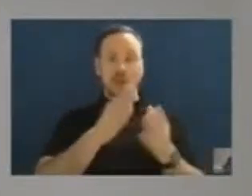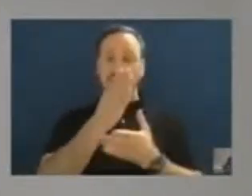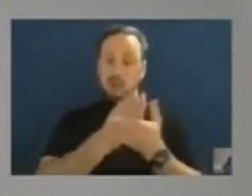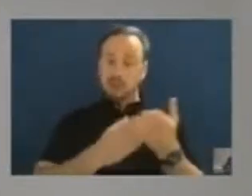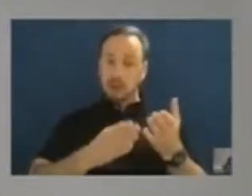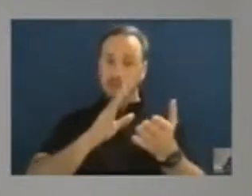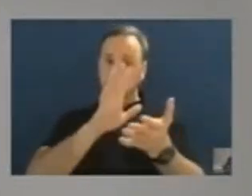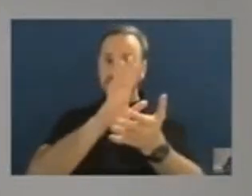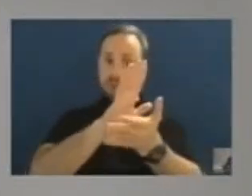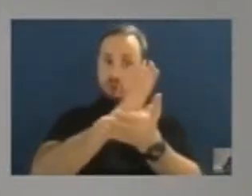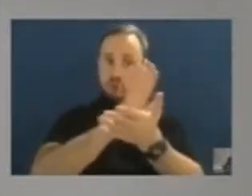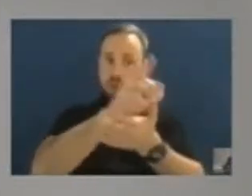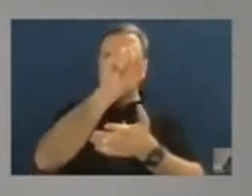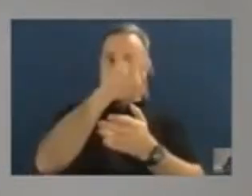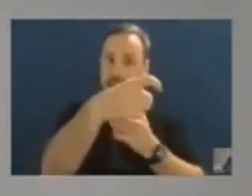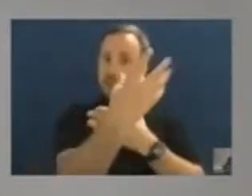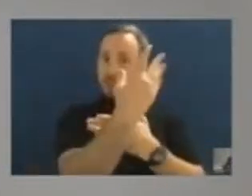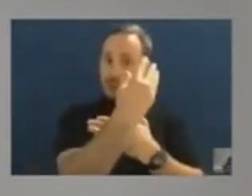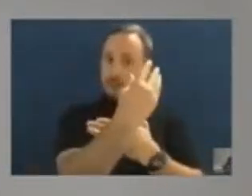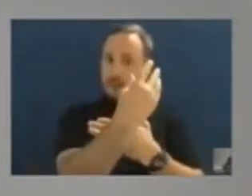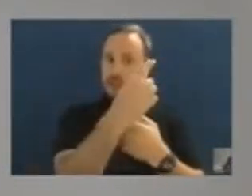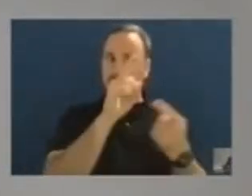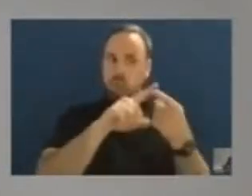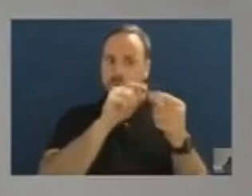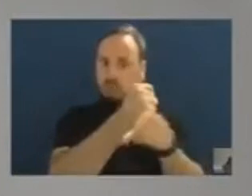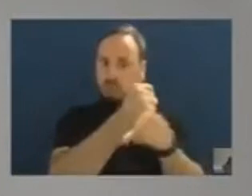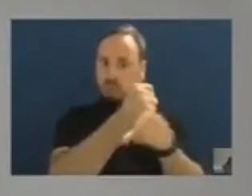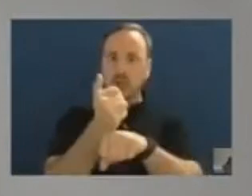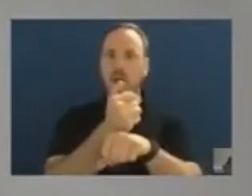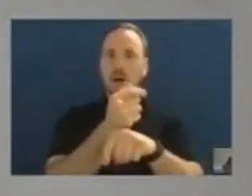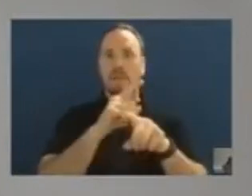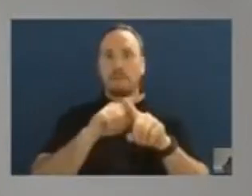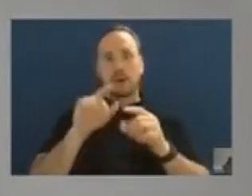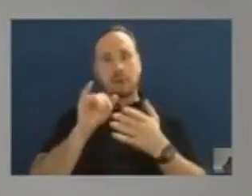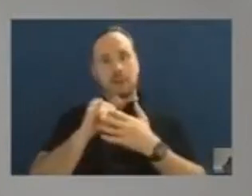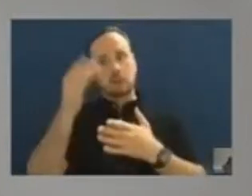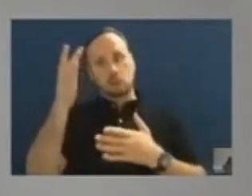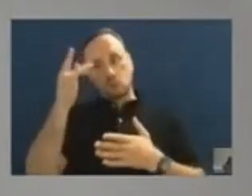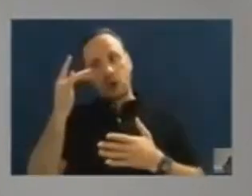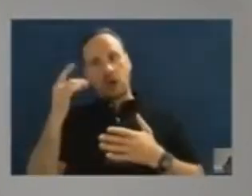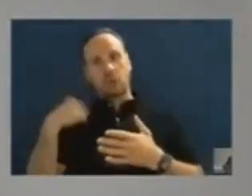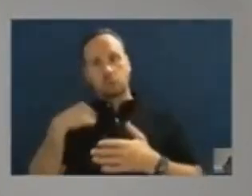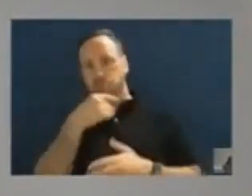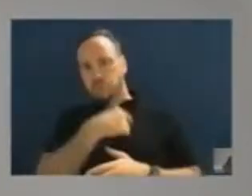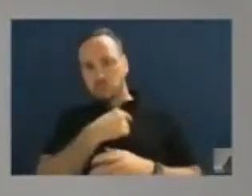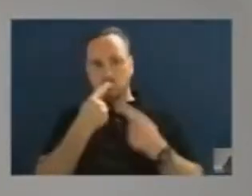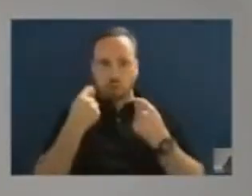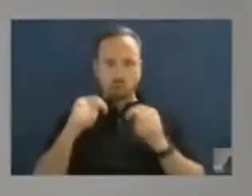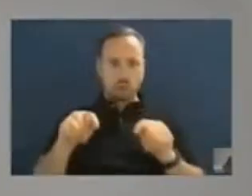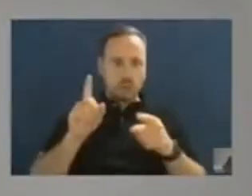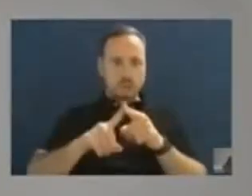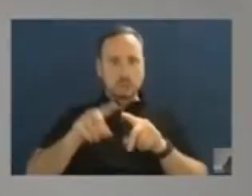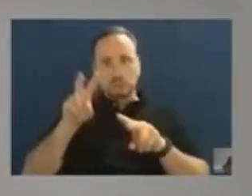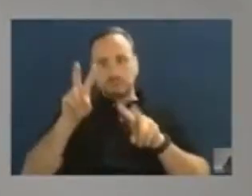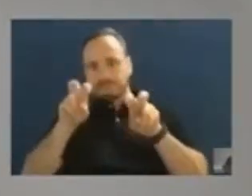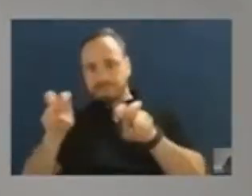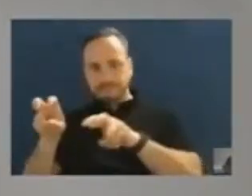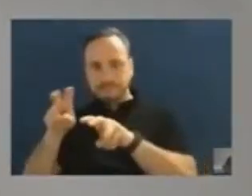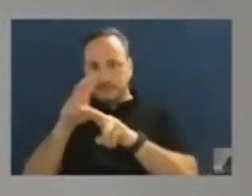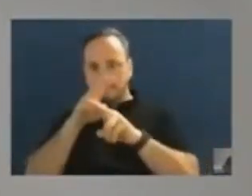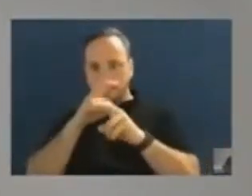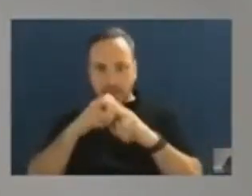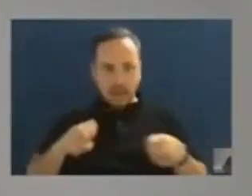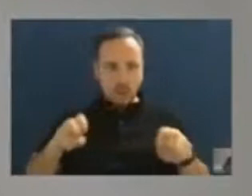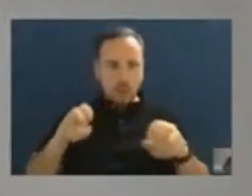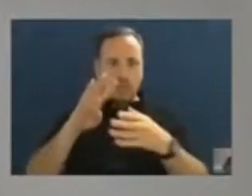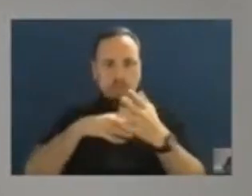also one of the reasons why our learning community superintendents are working so hard evaluating the various schedules of our schools with our principals right now to make sure that